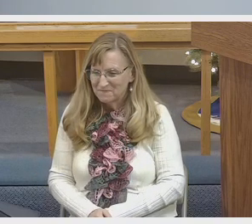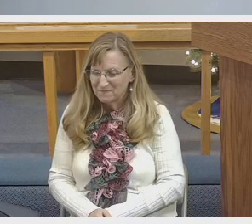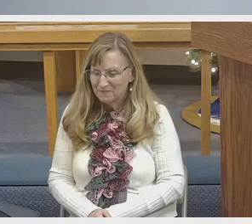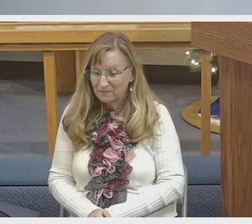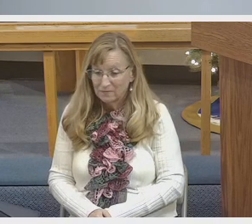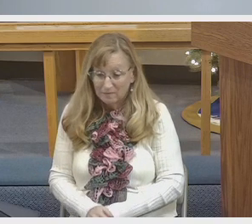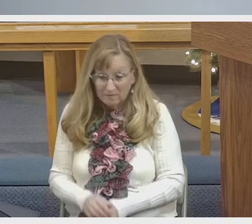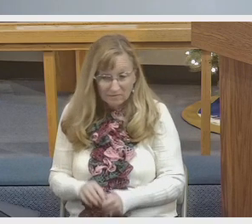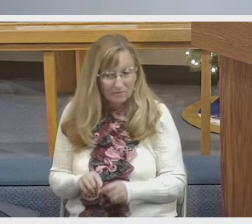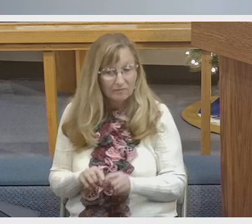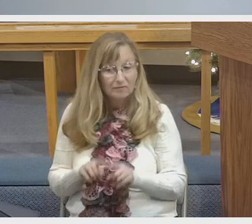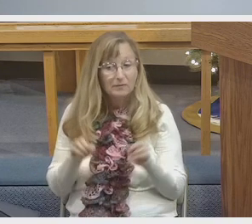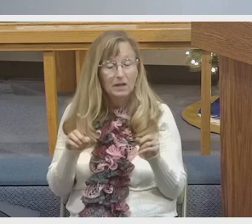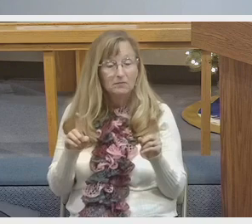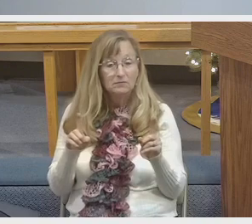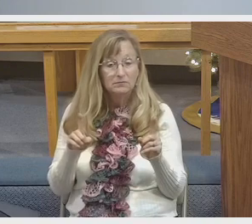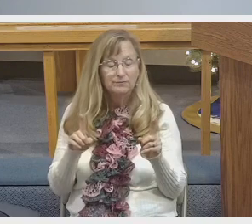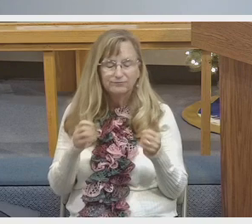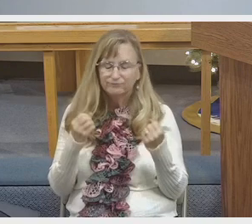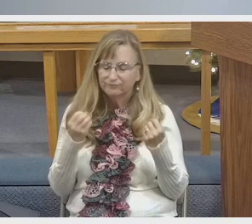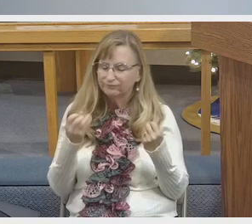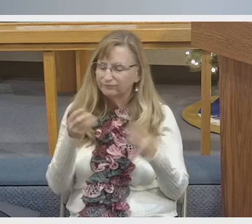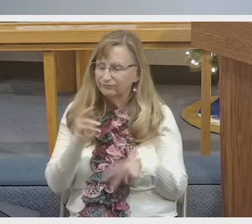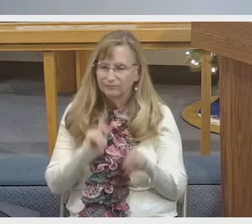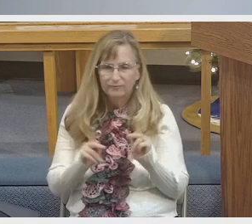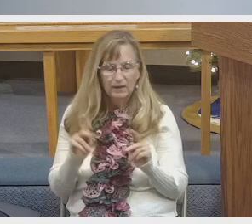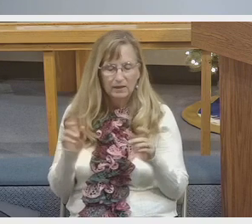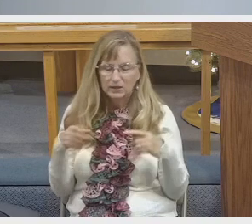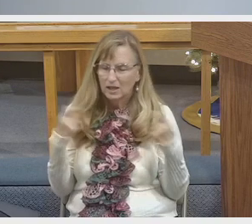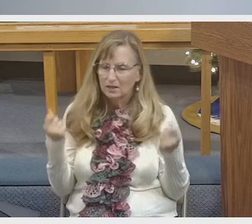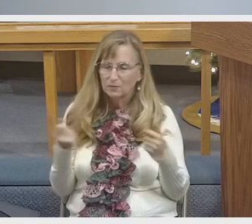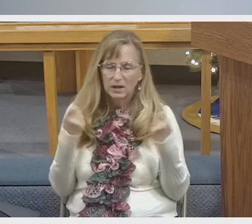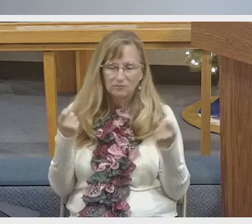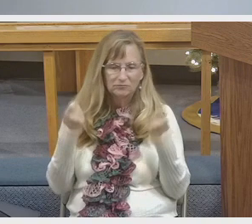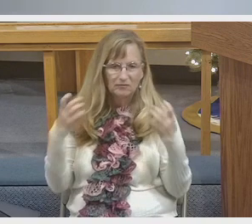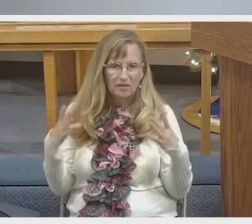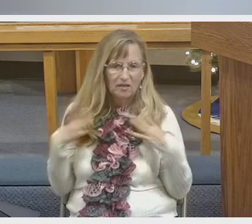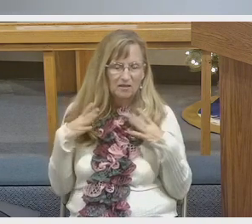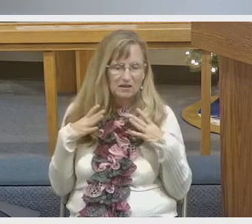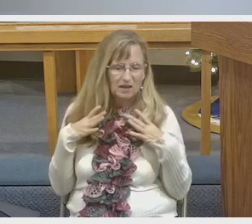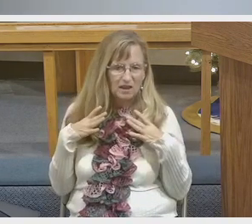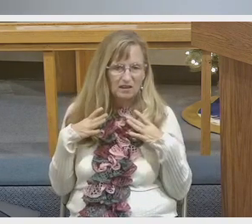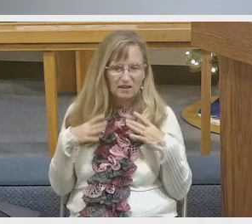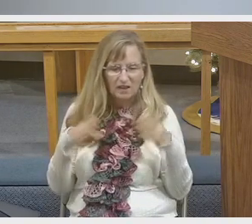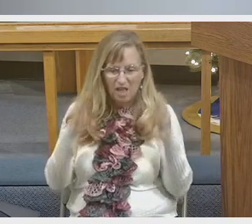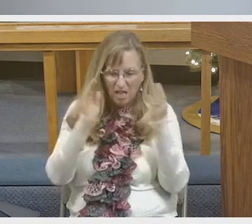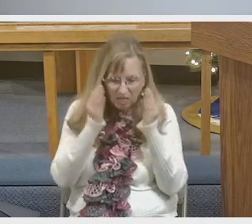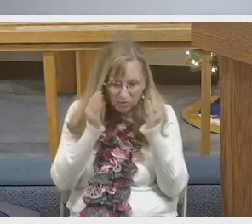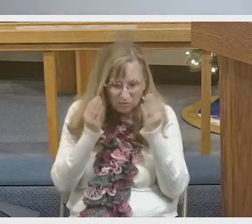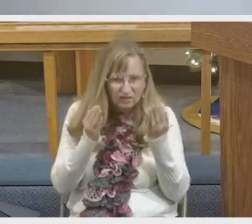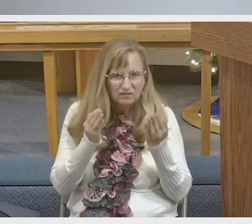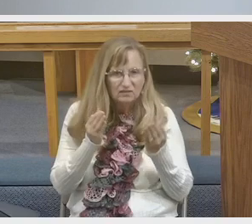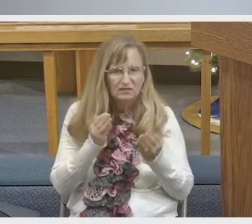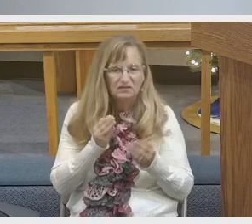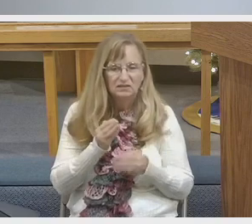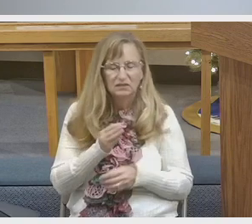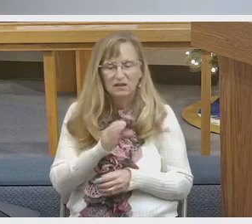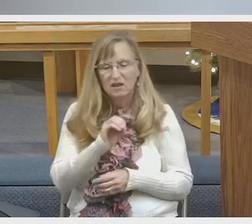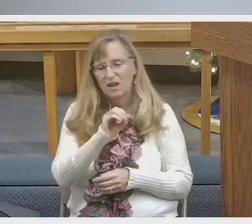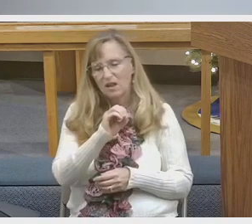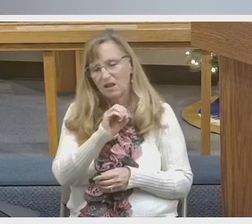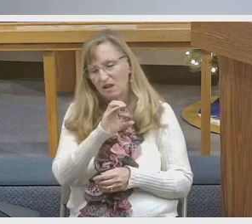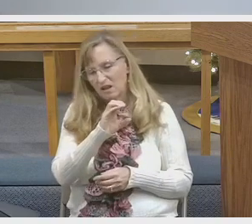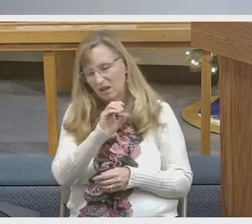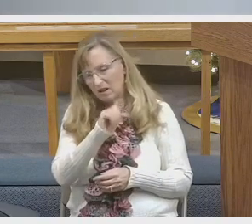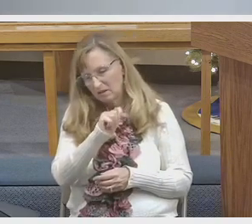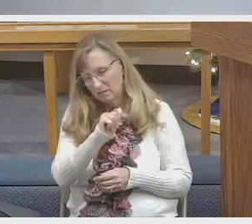And yet, it's a secular holiday filled with the devil as a caricature of a horned red guy with